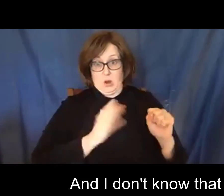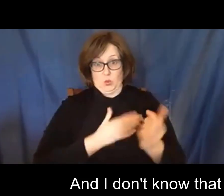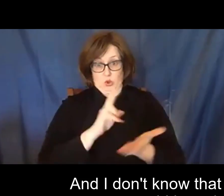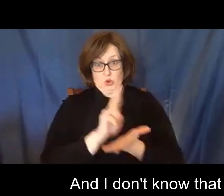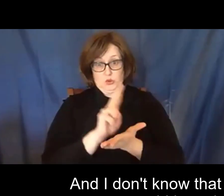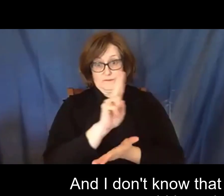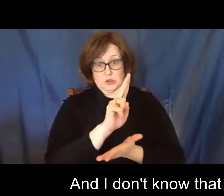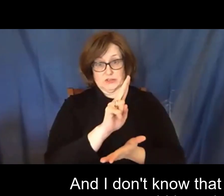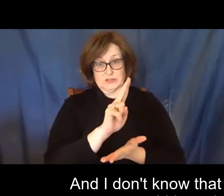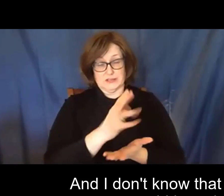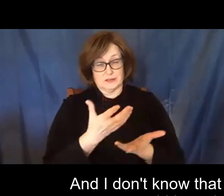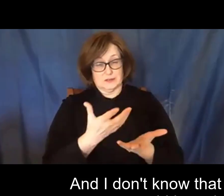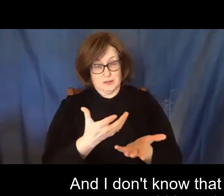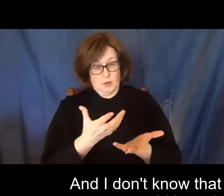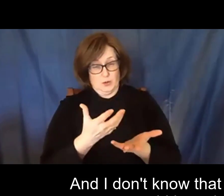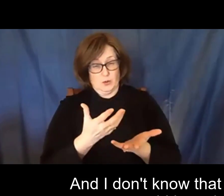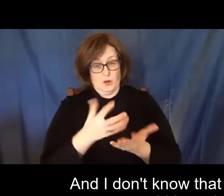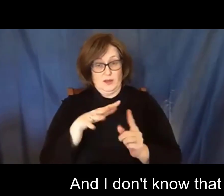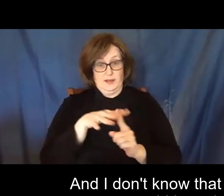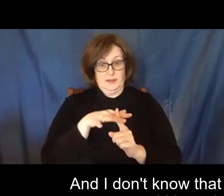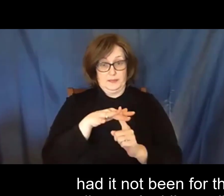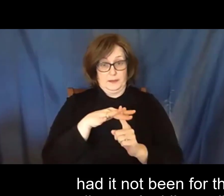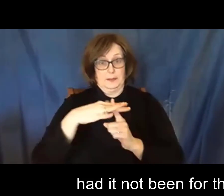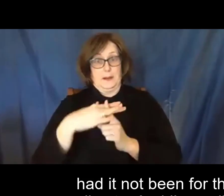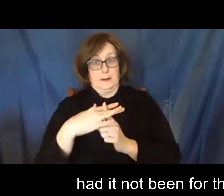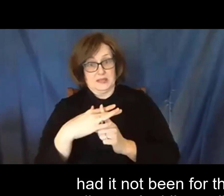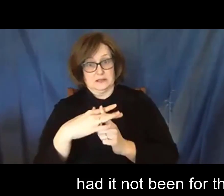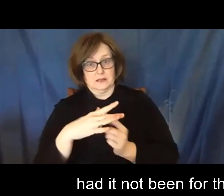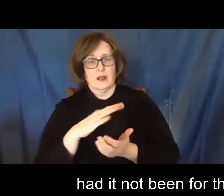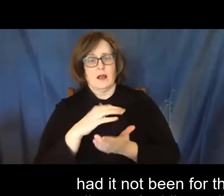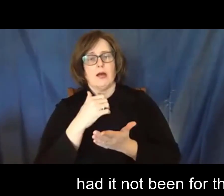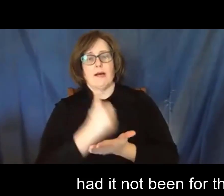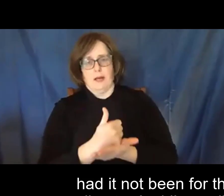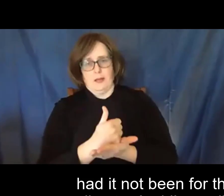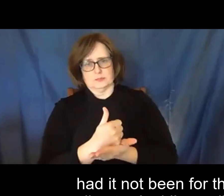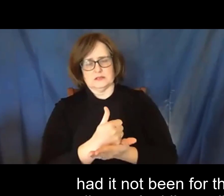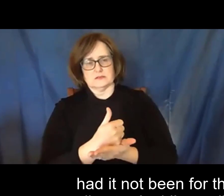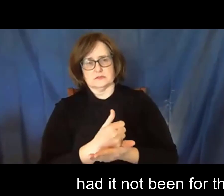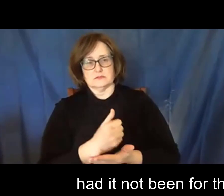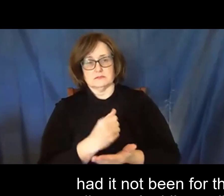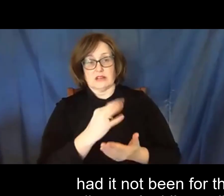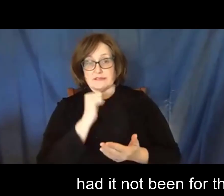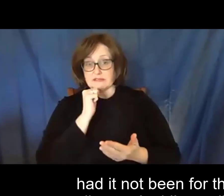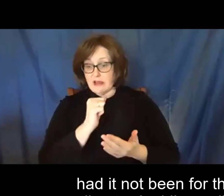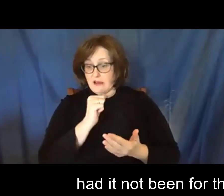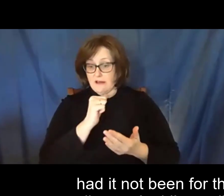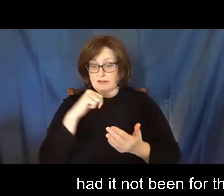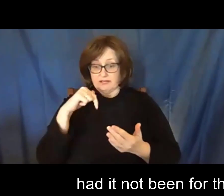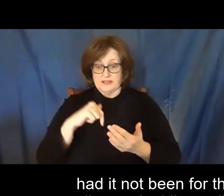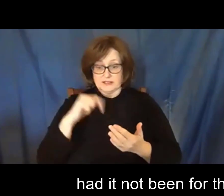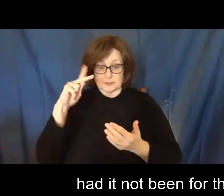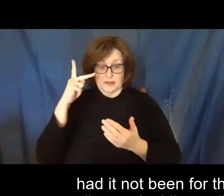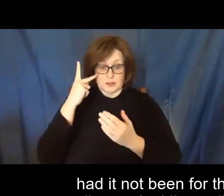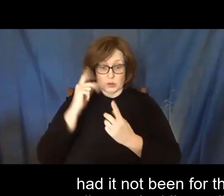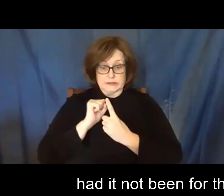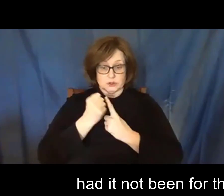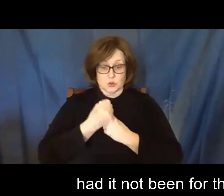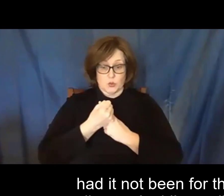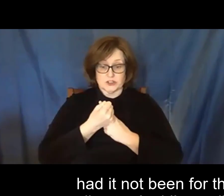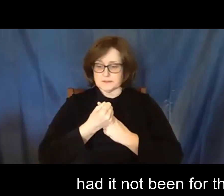that, we would have had these things happening had it not been for this particular political climate. And